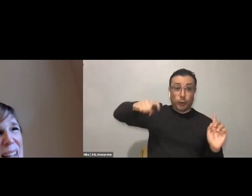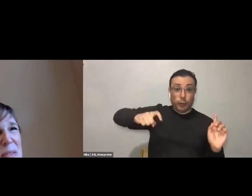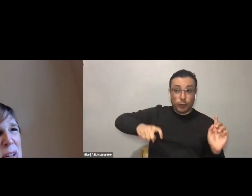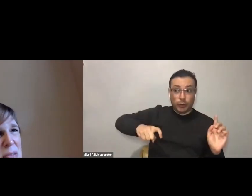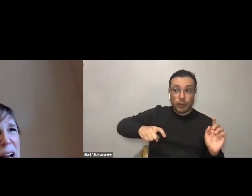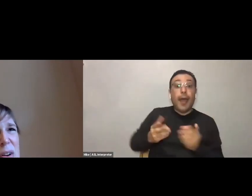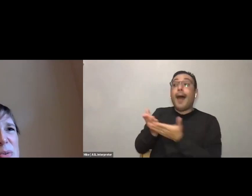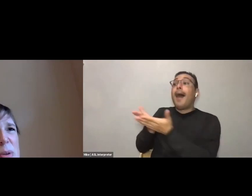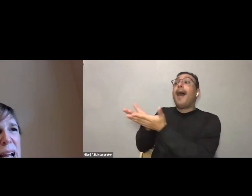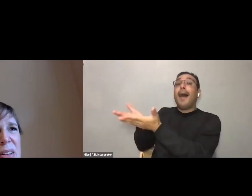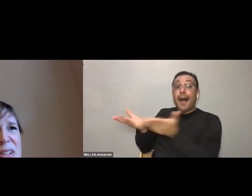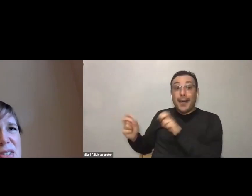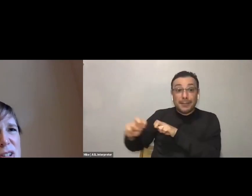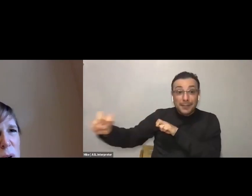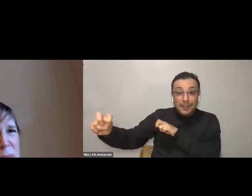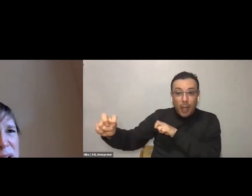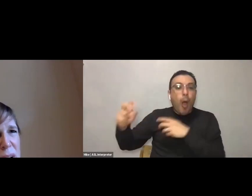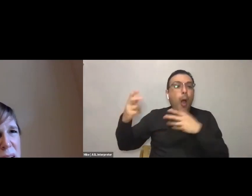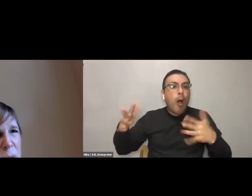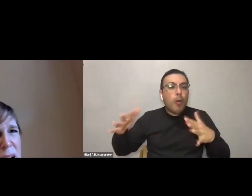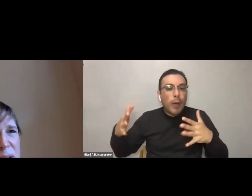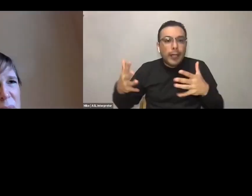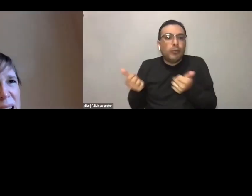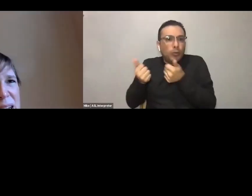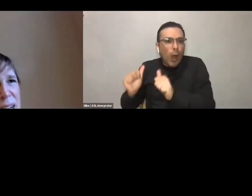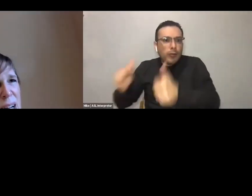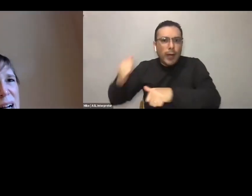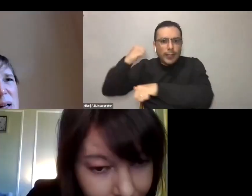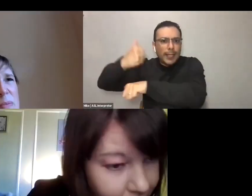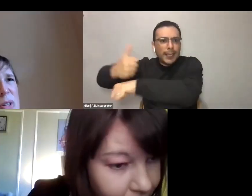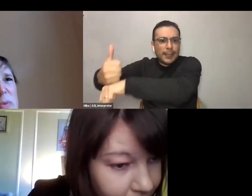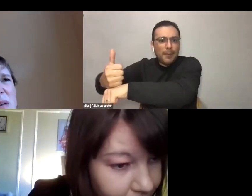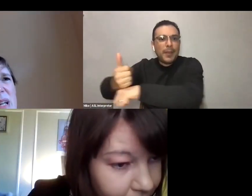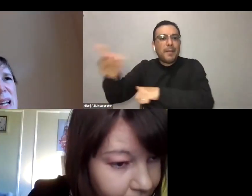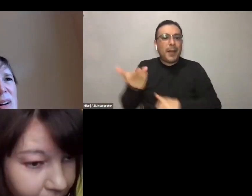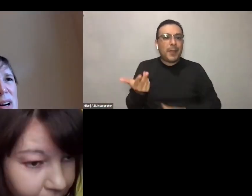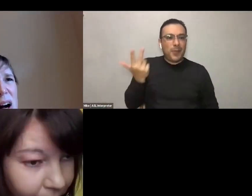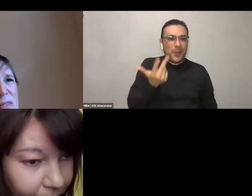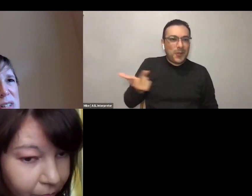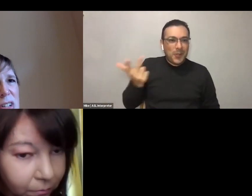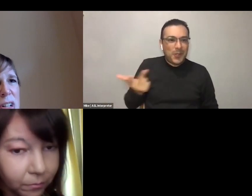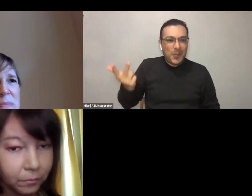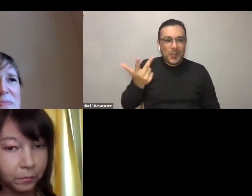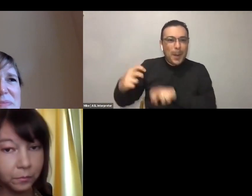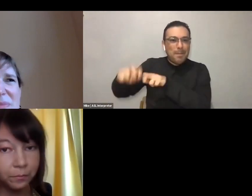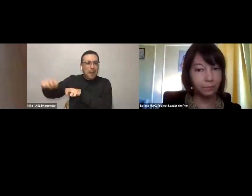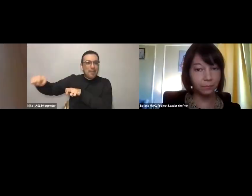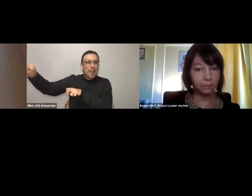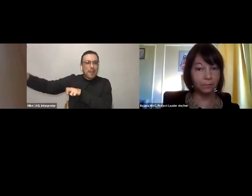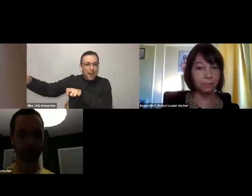will. I'd love to invite our three panelists to join me on camera and on mic so that we can begin our conversation.